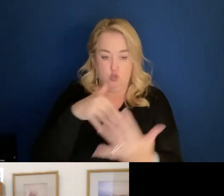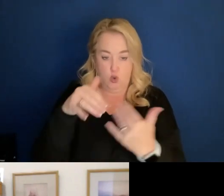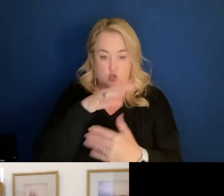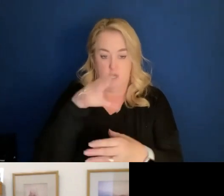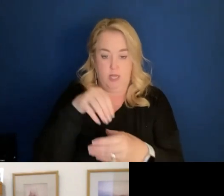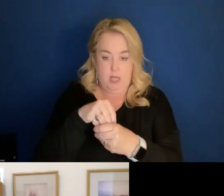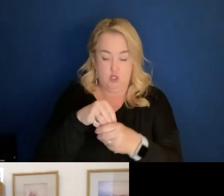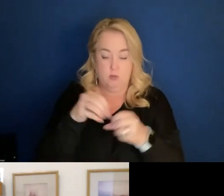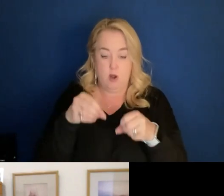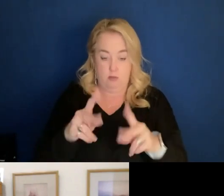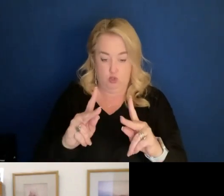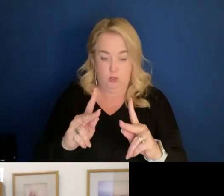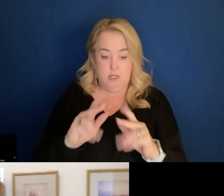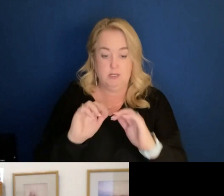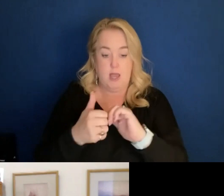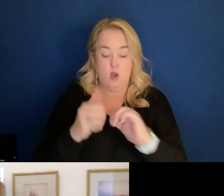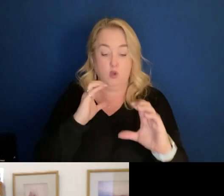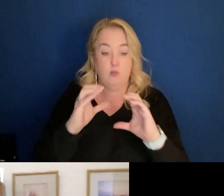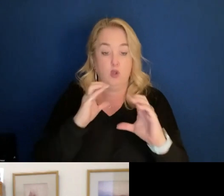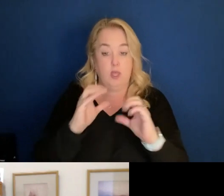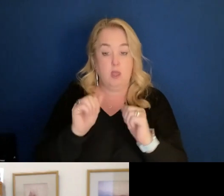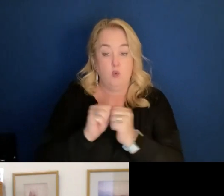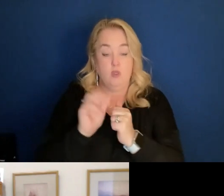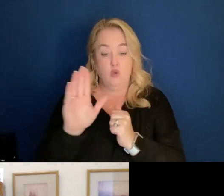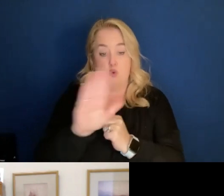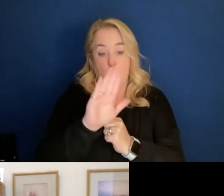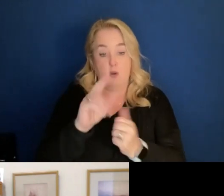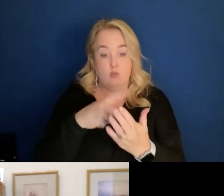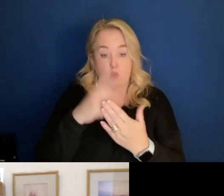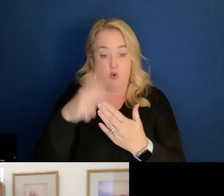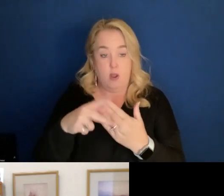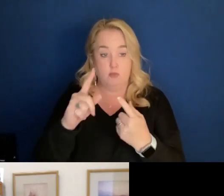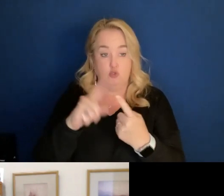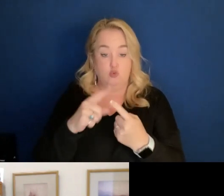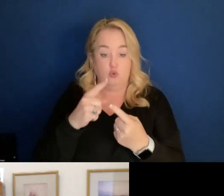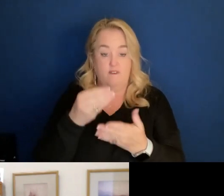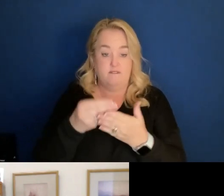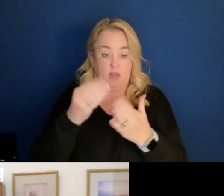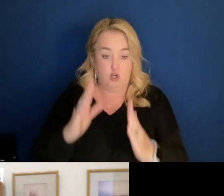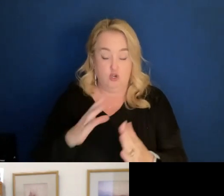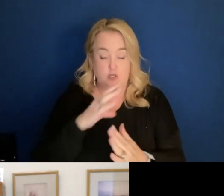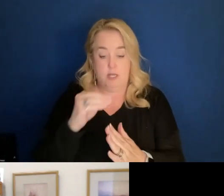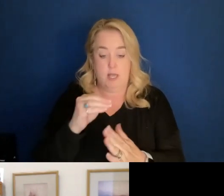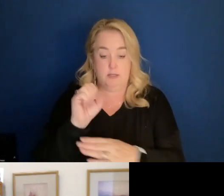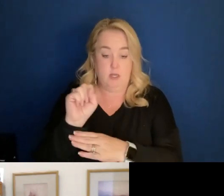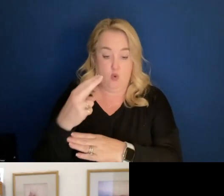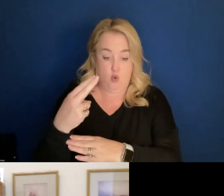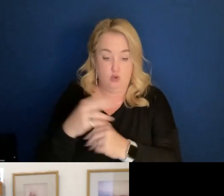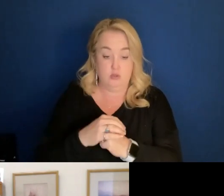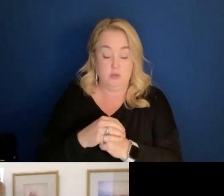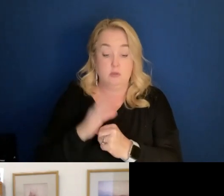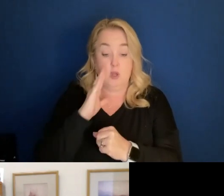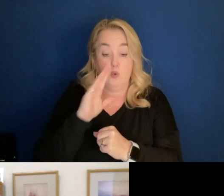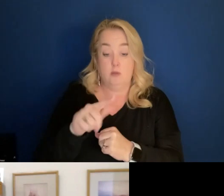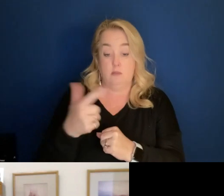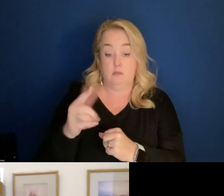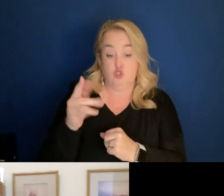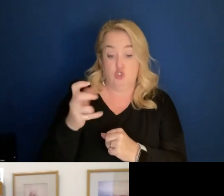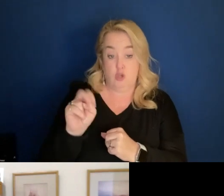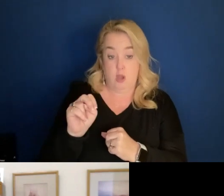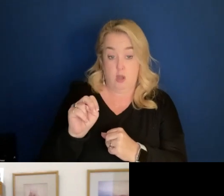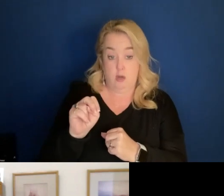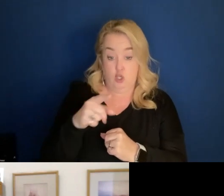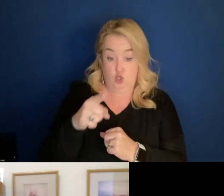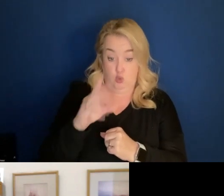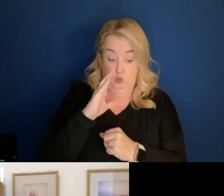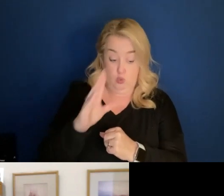opportunities and how to communicate your program's impact to funders and stakeholders. So John, I'll turn it to you. I believe you're doing the screen